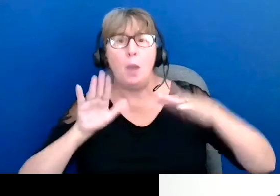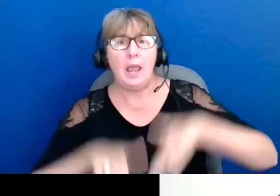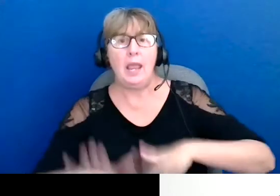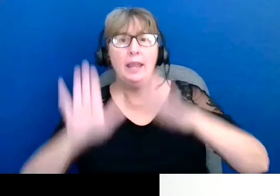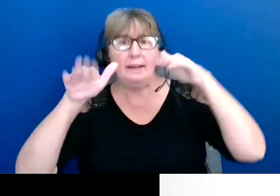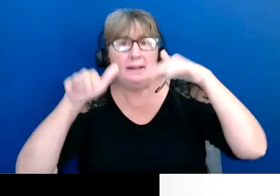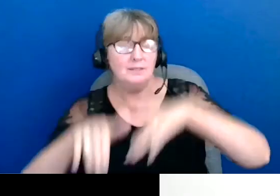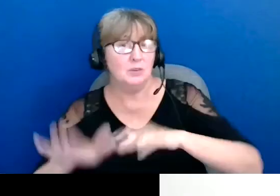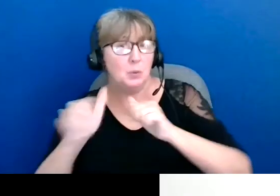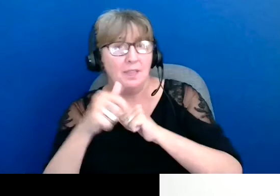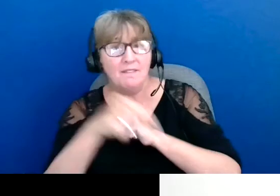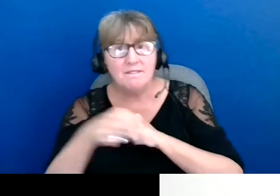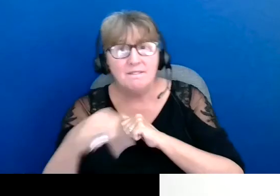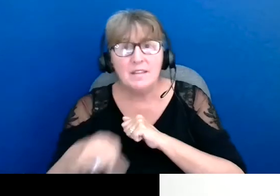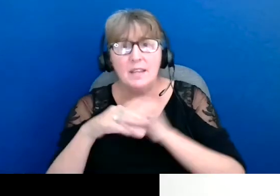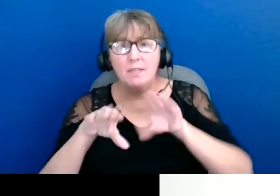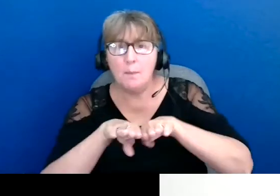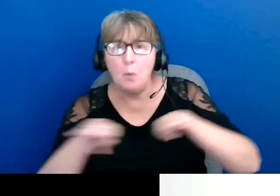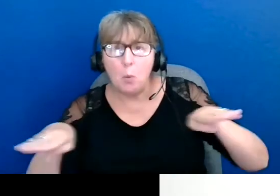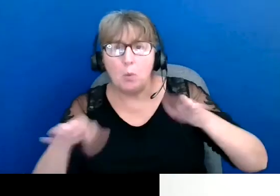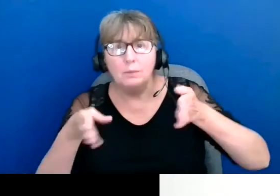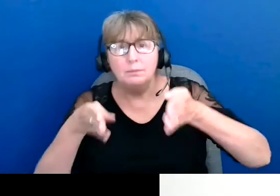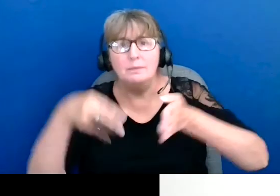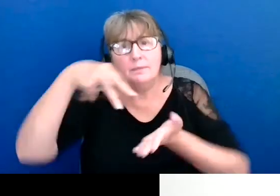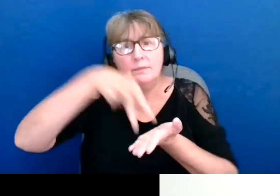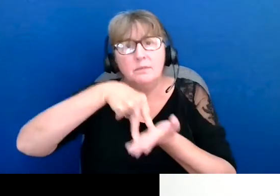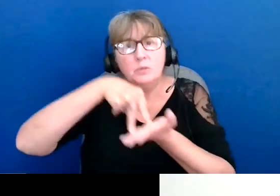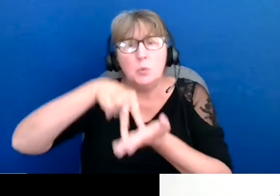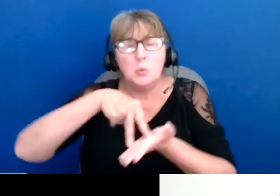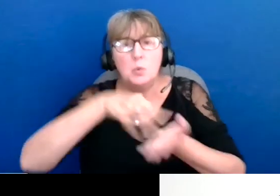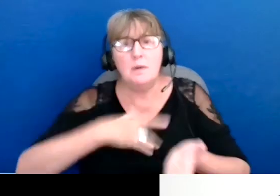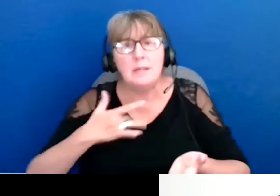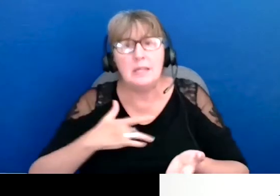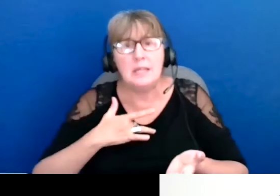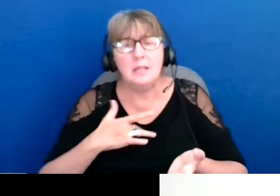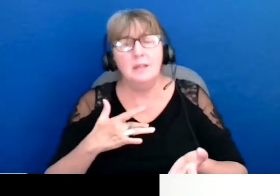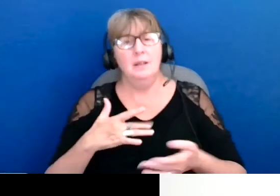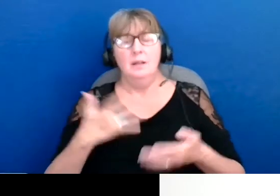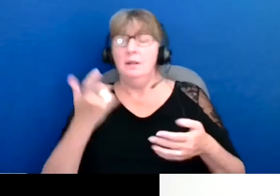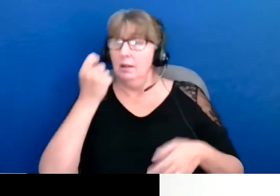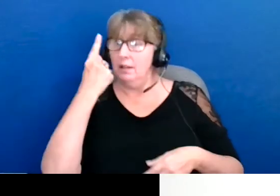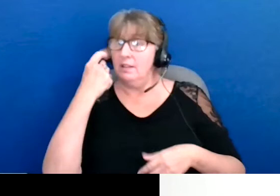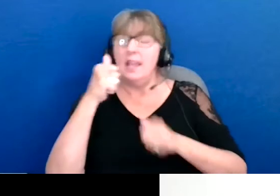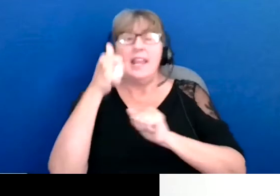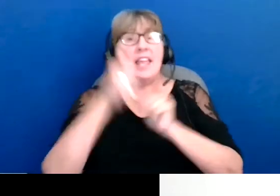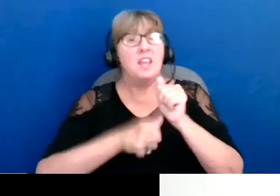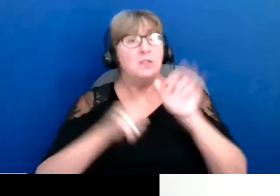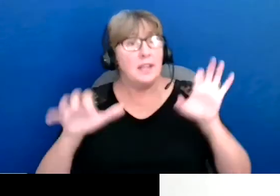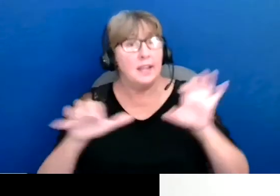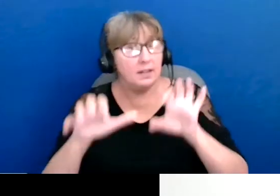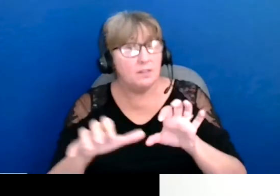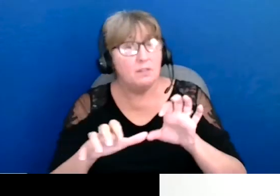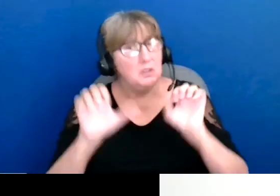surfboard. Just about any activity, you can find a tactile element and touch-based way